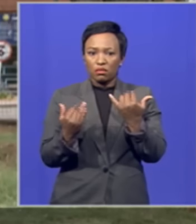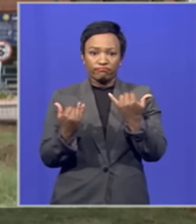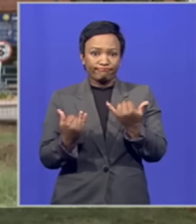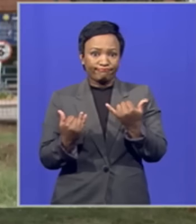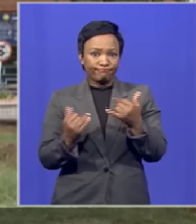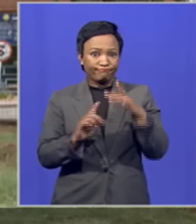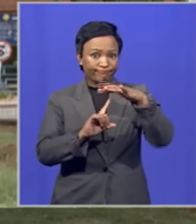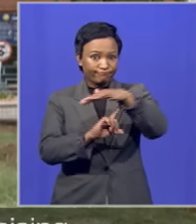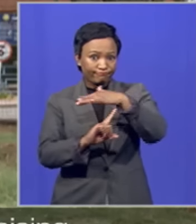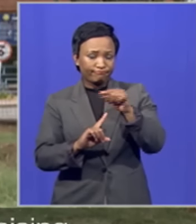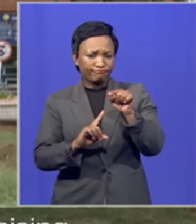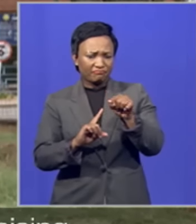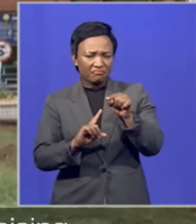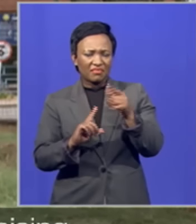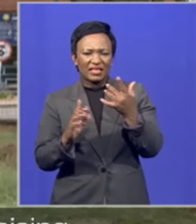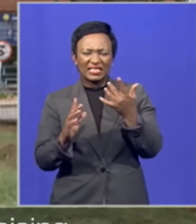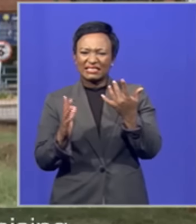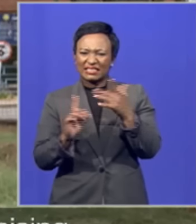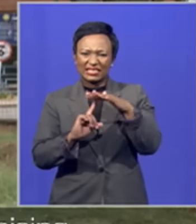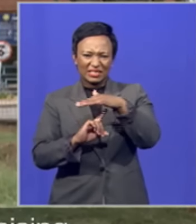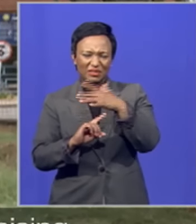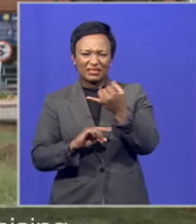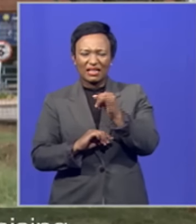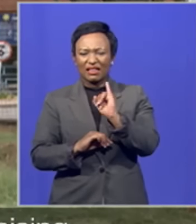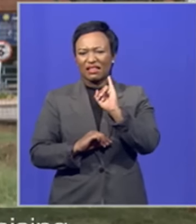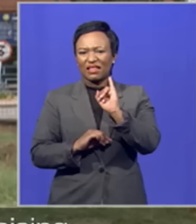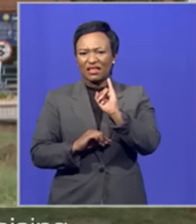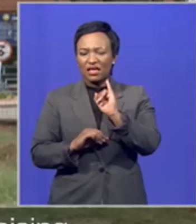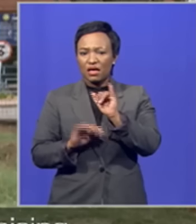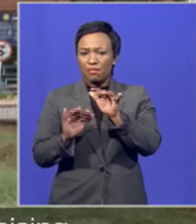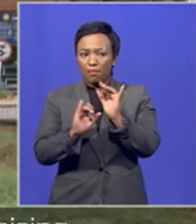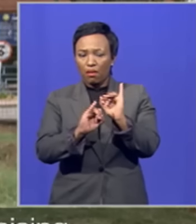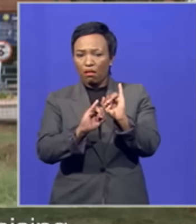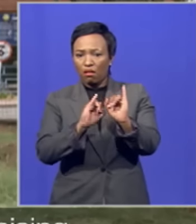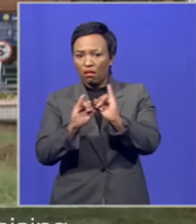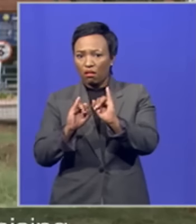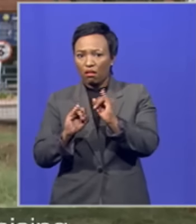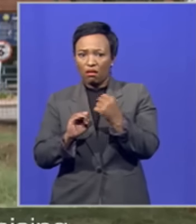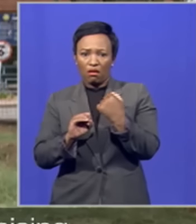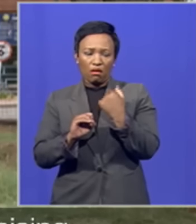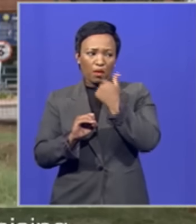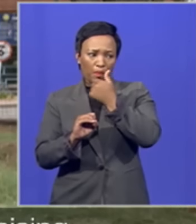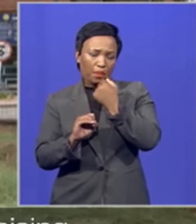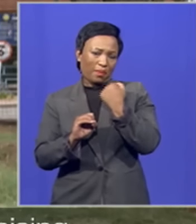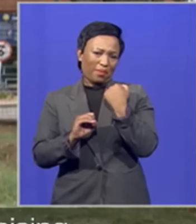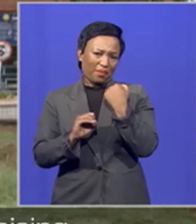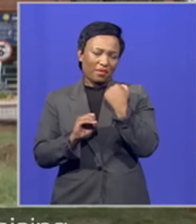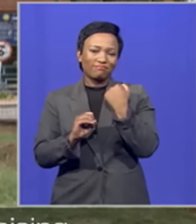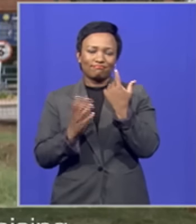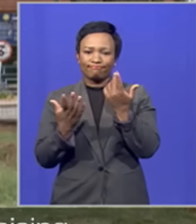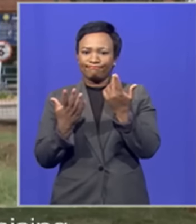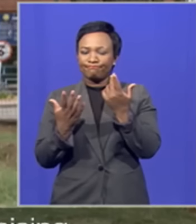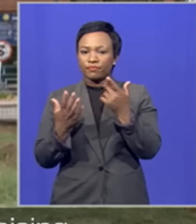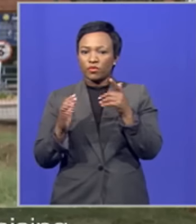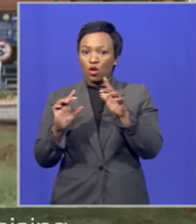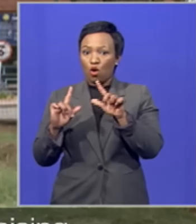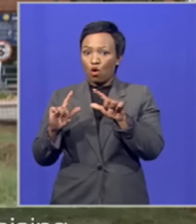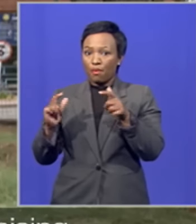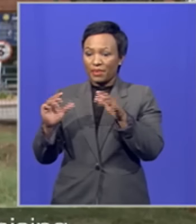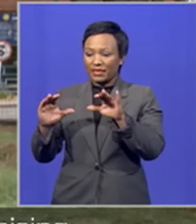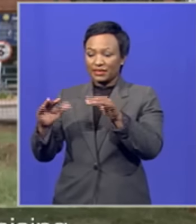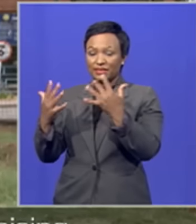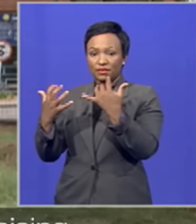maemo ano a santse a lolelea le mororo ba kopa tiro bana ba botsolodiwa go sale gale mo ngwaga seno se tshinya thata komiti ya